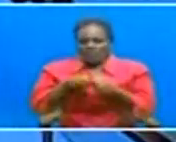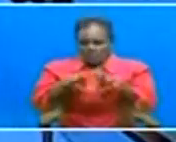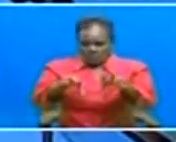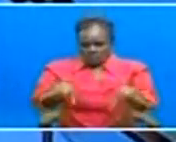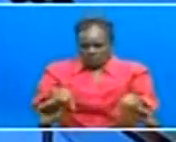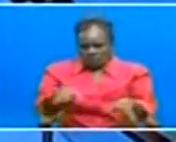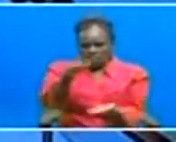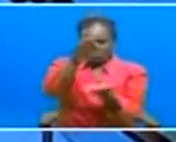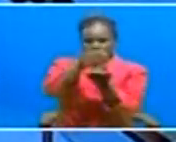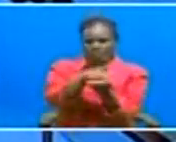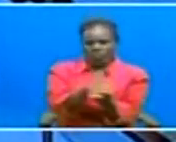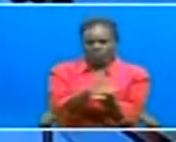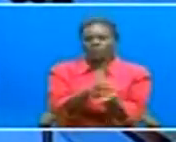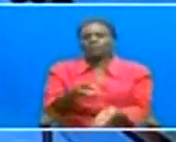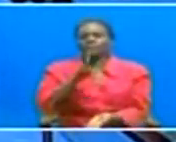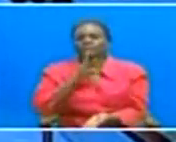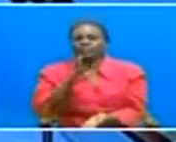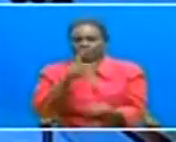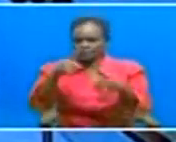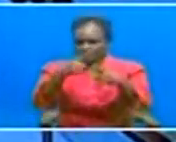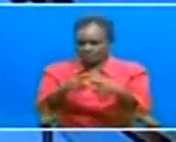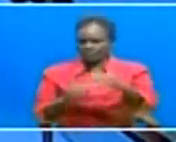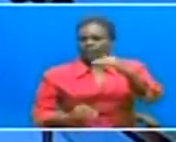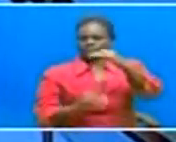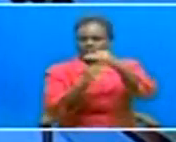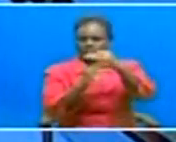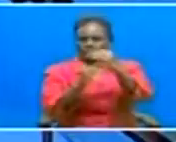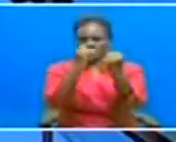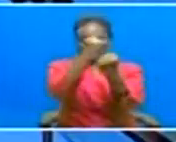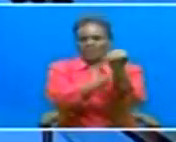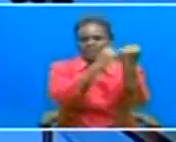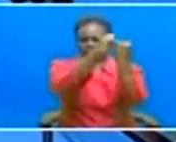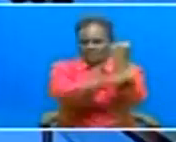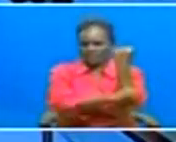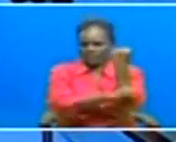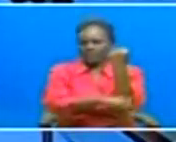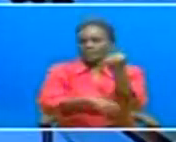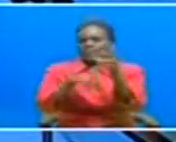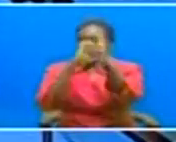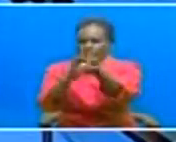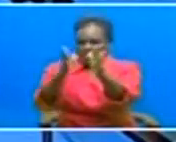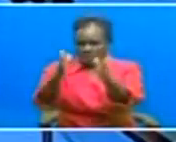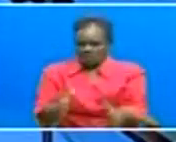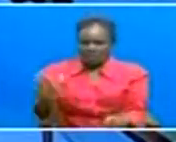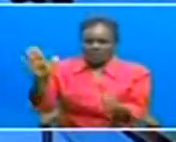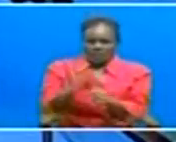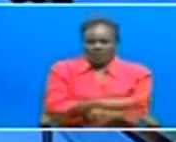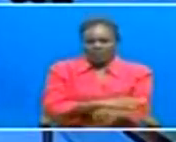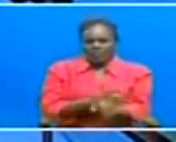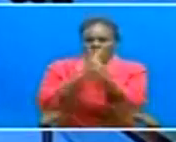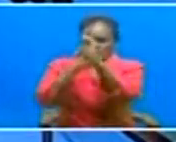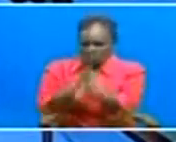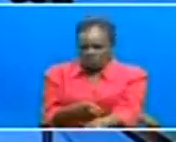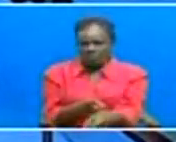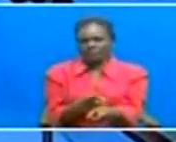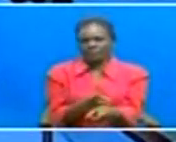that minimizes on the use of water but maximizes on crop yields. KTN's Phil Kitani with more on this week's